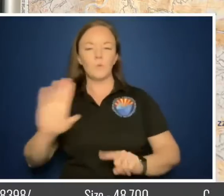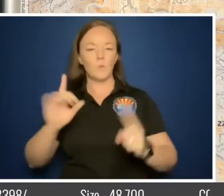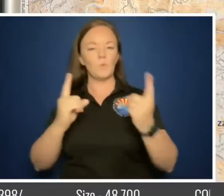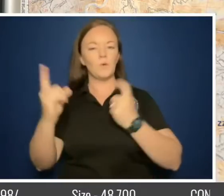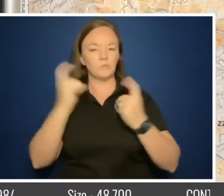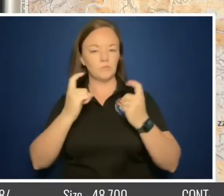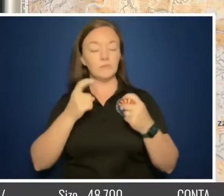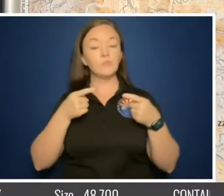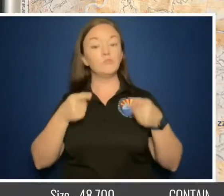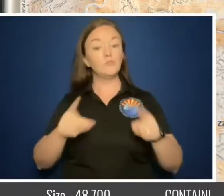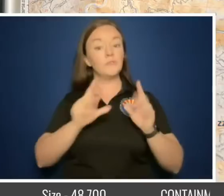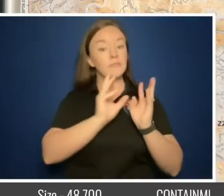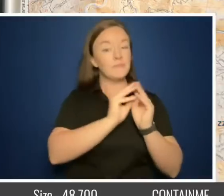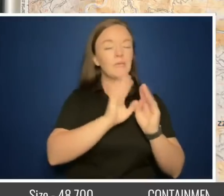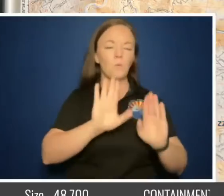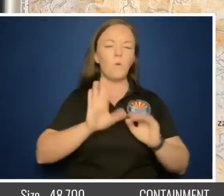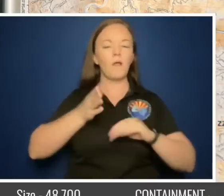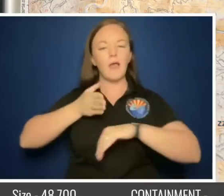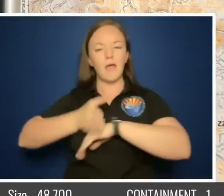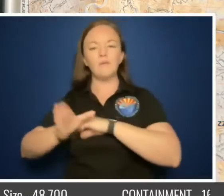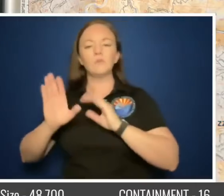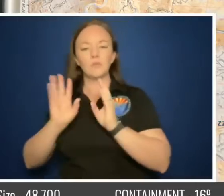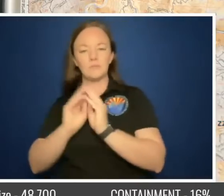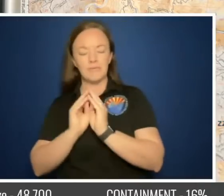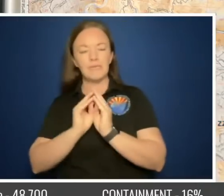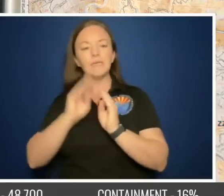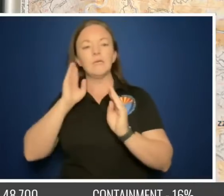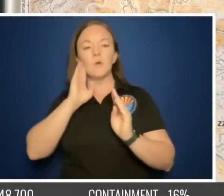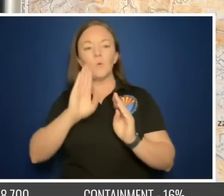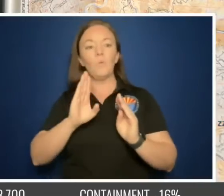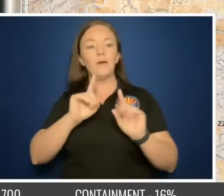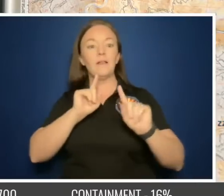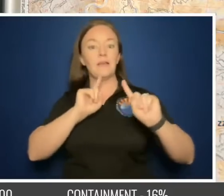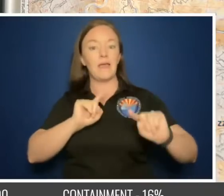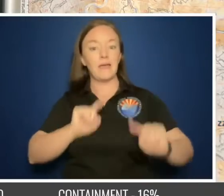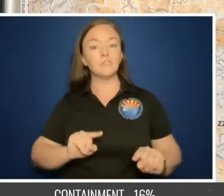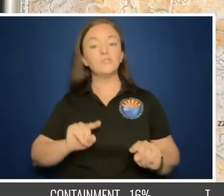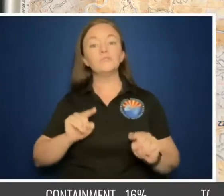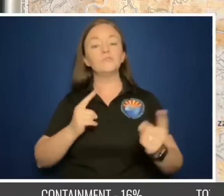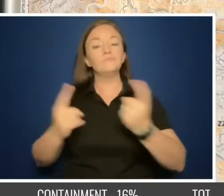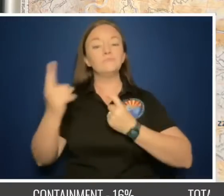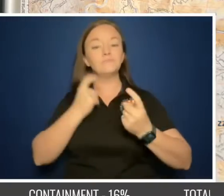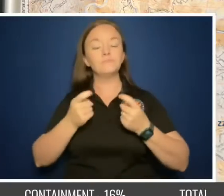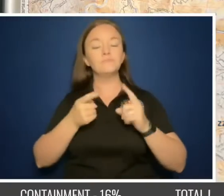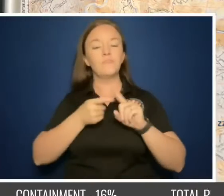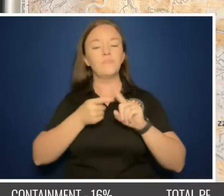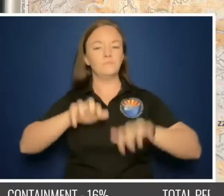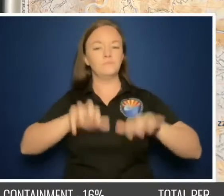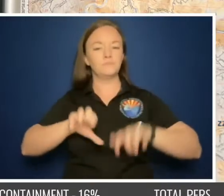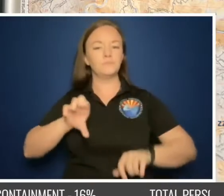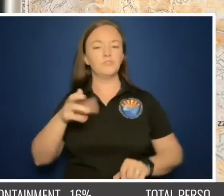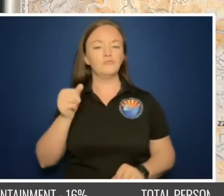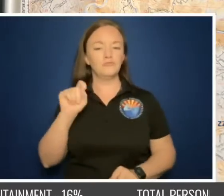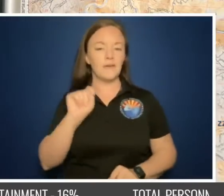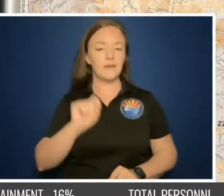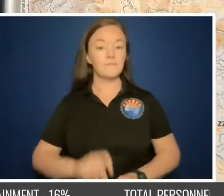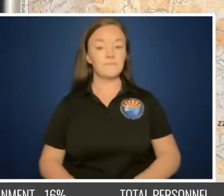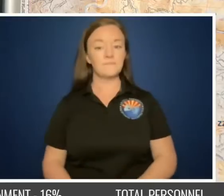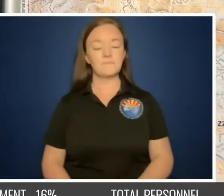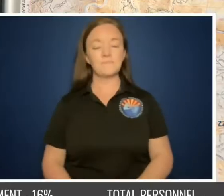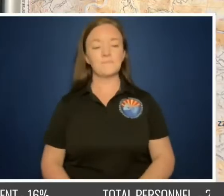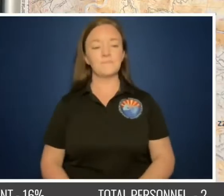meeting, we will address comments, questions that were submitted in chat earlier. The